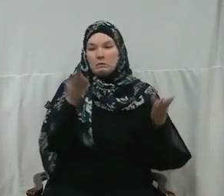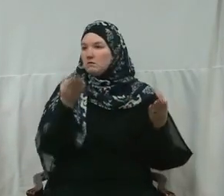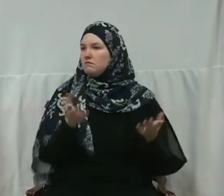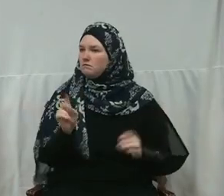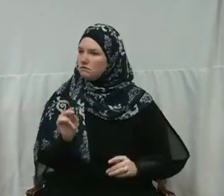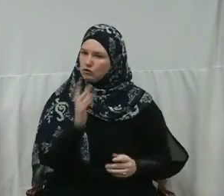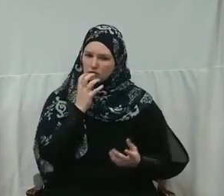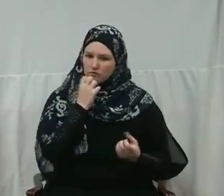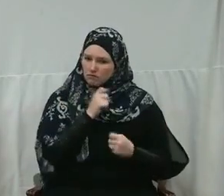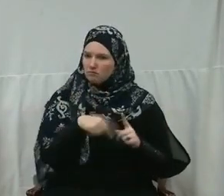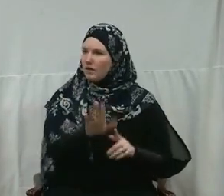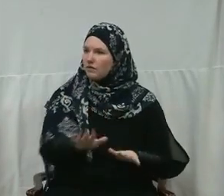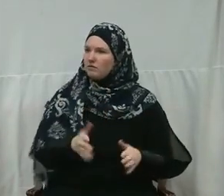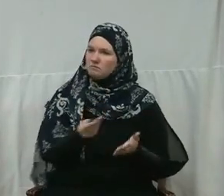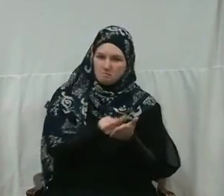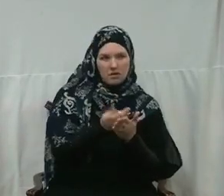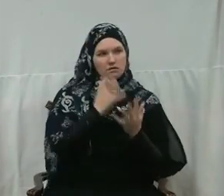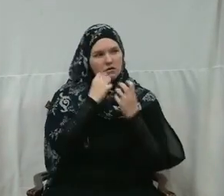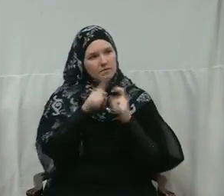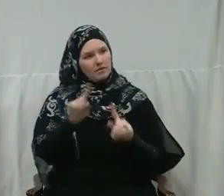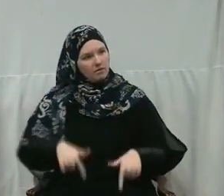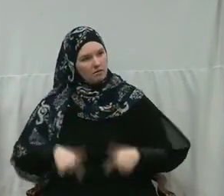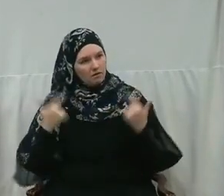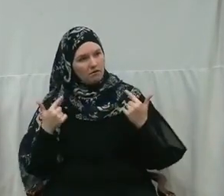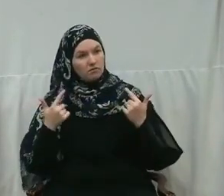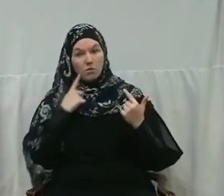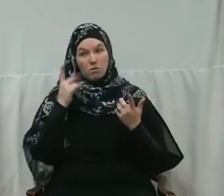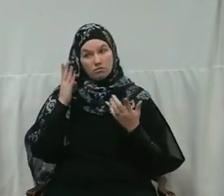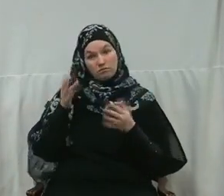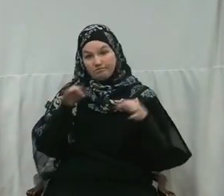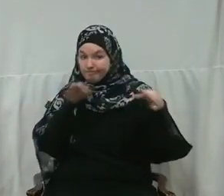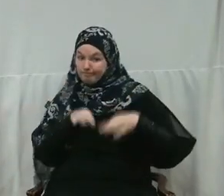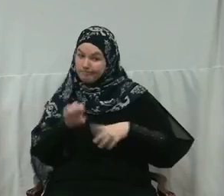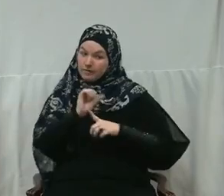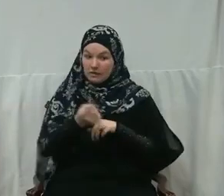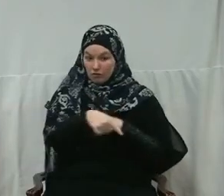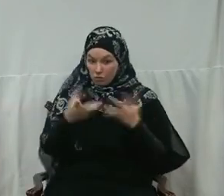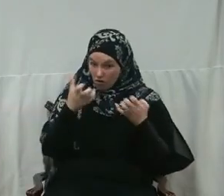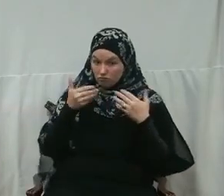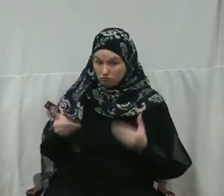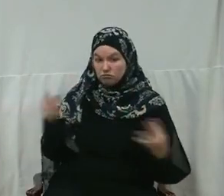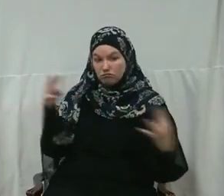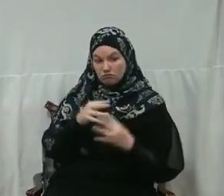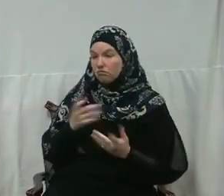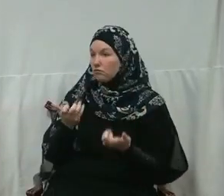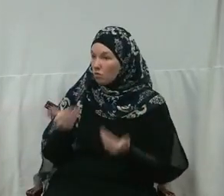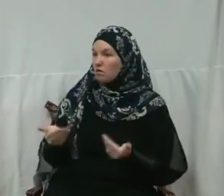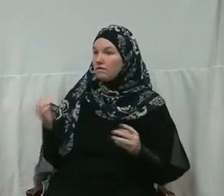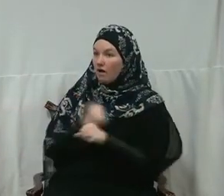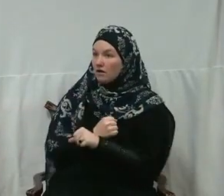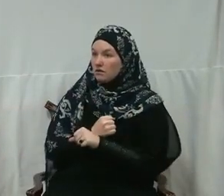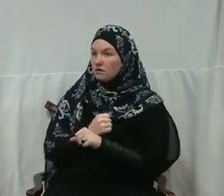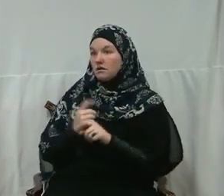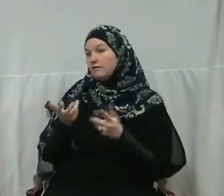the right for truthful and honest consultation to the leaders, because it is that bond.